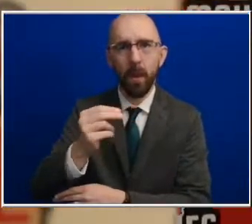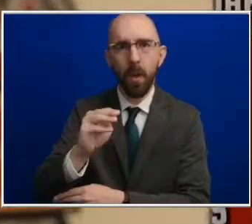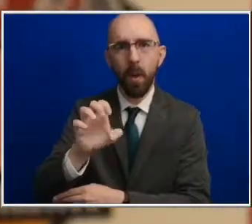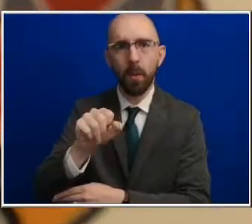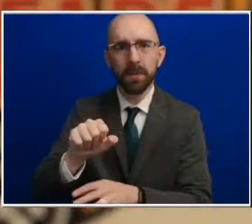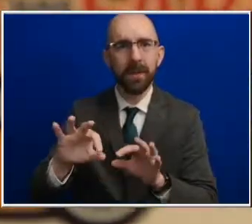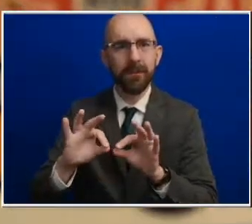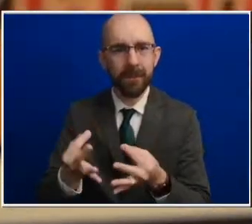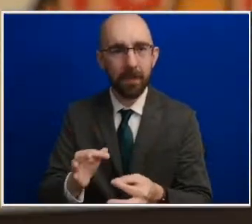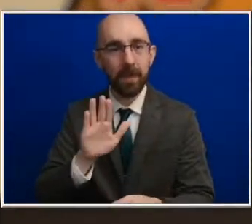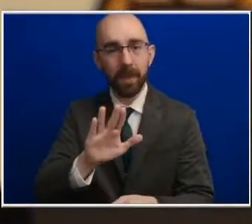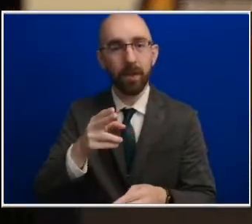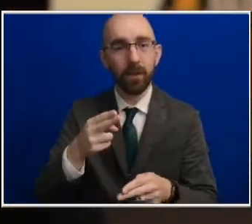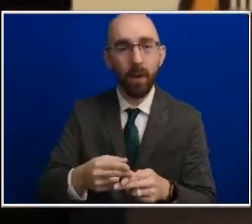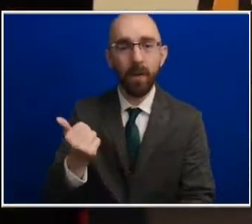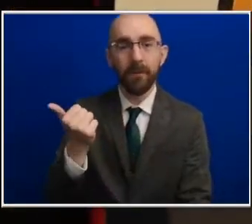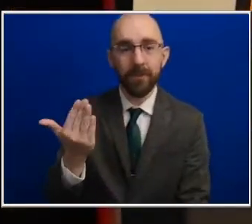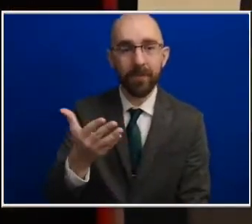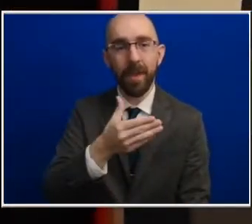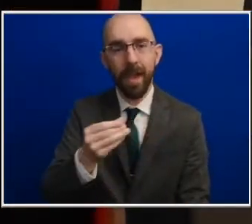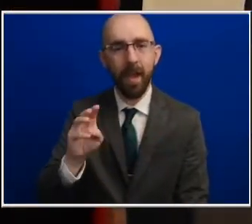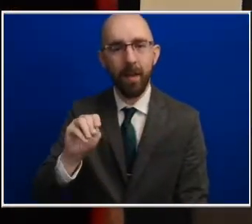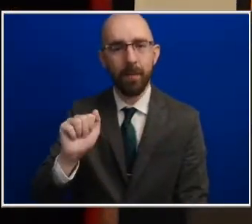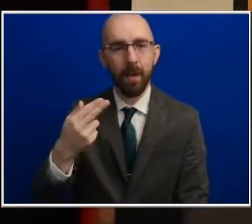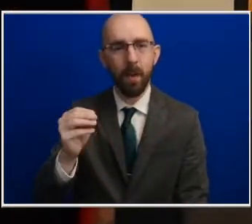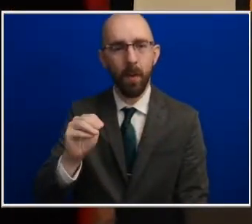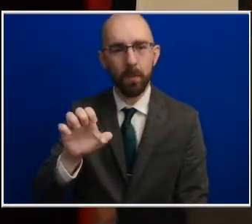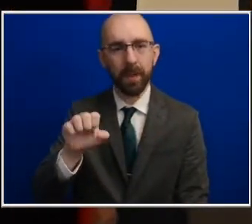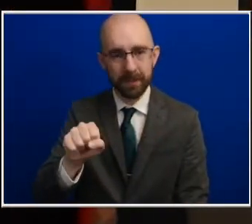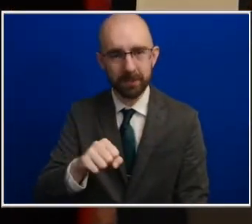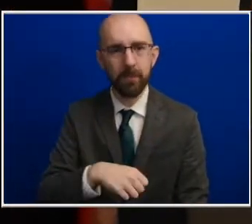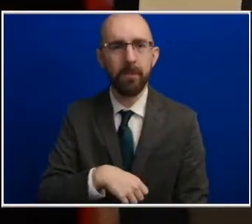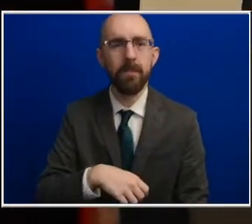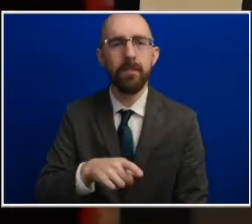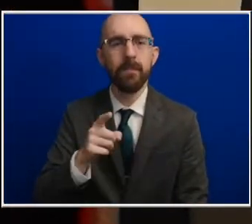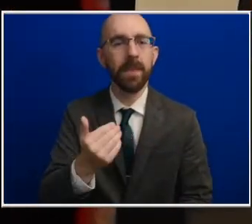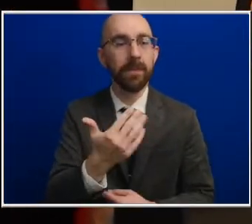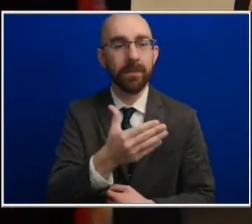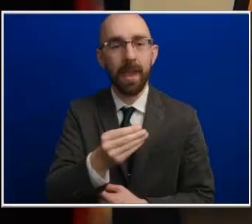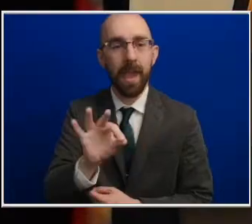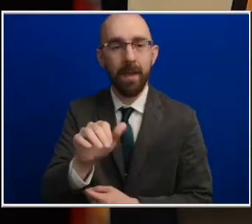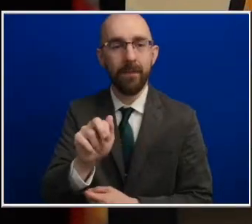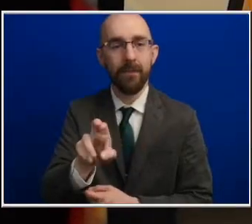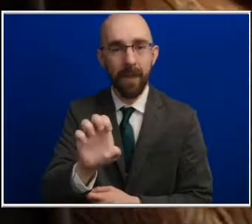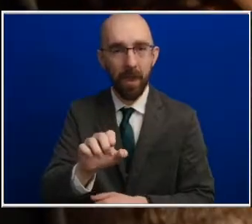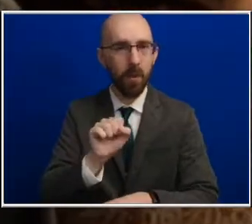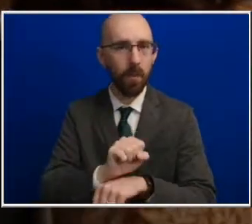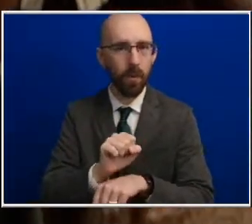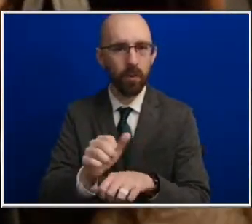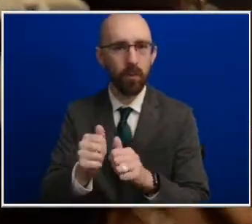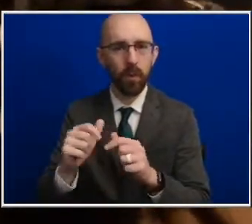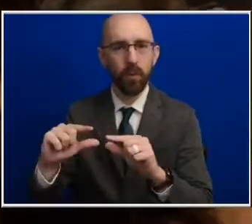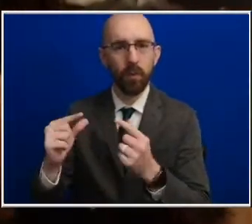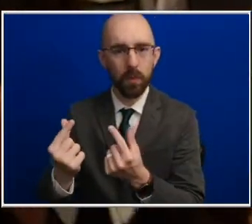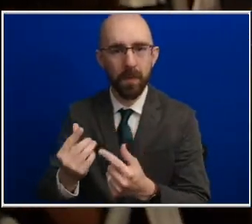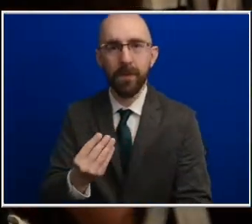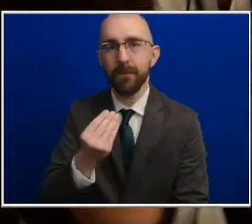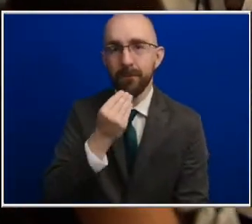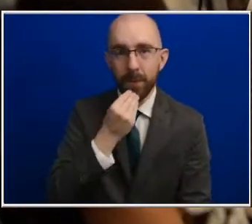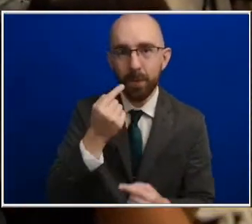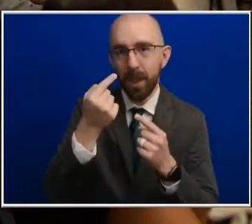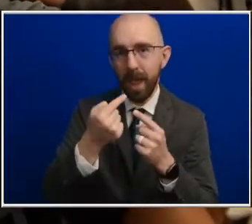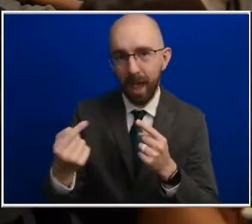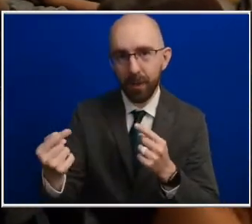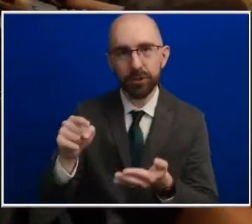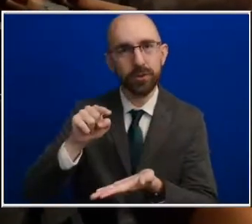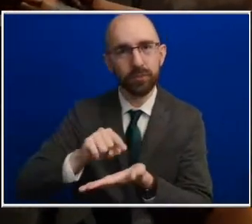and the Mahomies, has launched a new partnership called 15 and Fair, working with the group Food Allergy Research